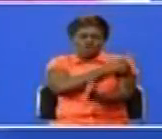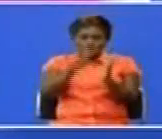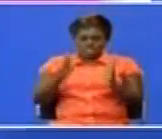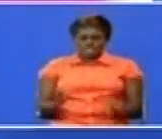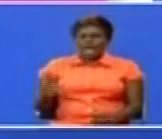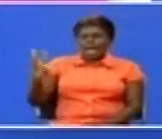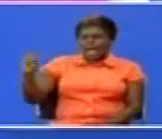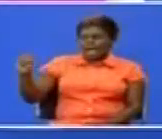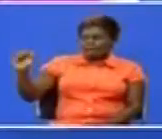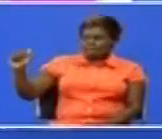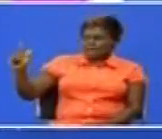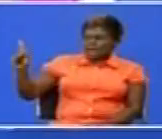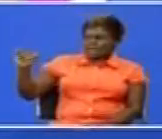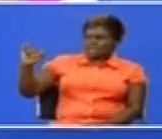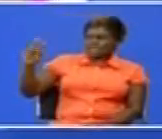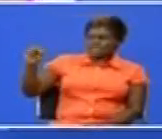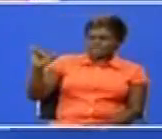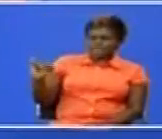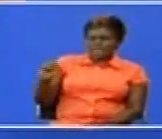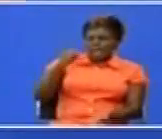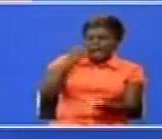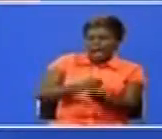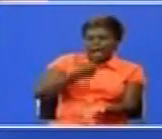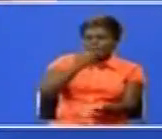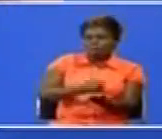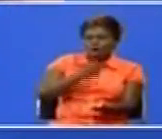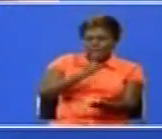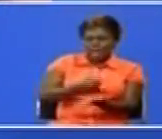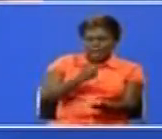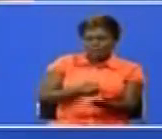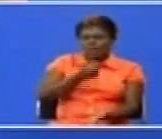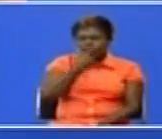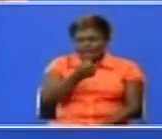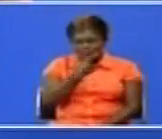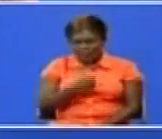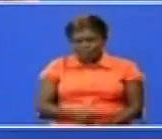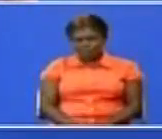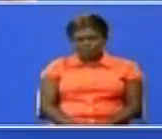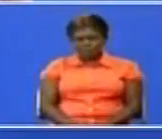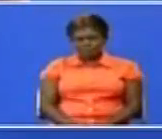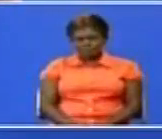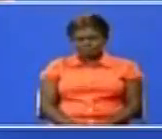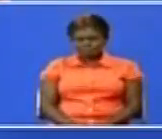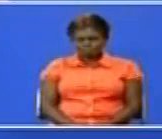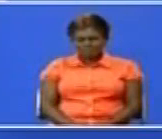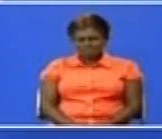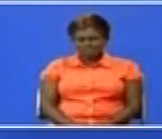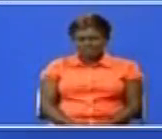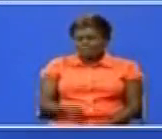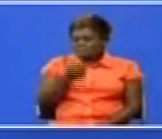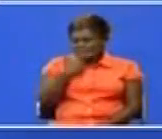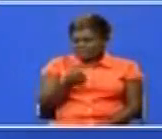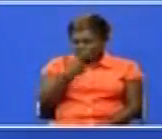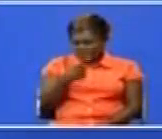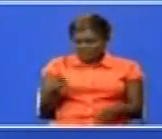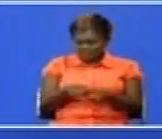Really? Yeah. Herbal clinic or what? Or drugs? Herbal. No, not that kind of... No. You know, medicine is also